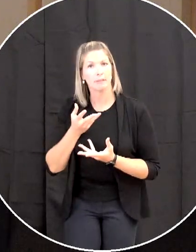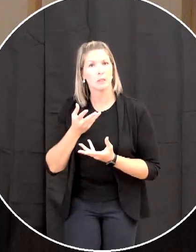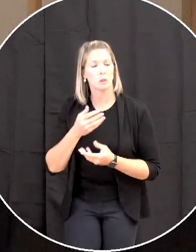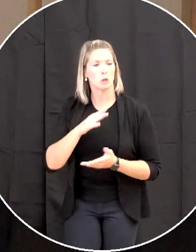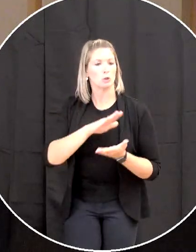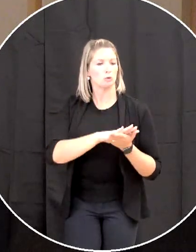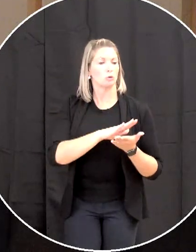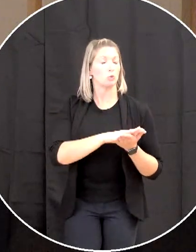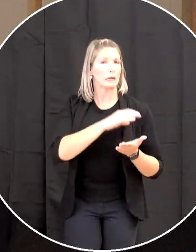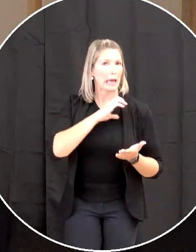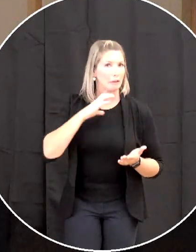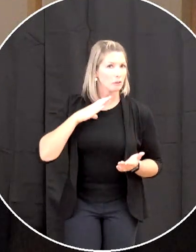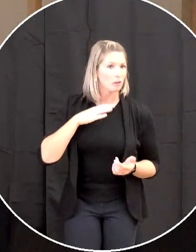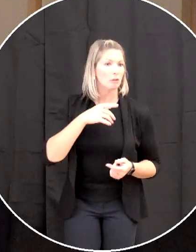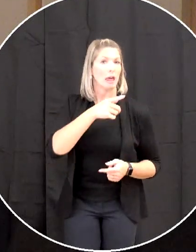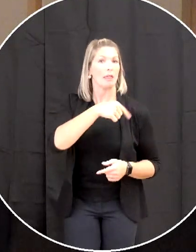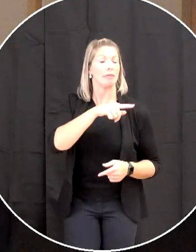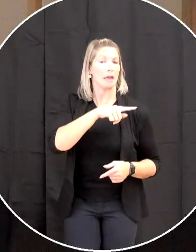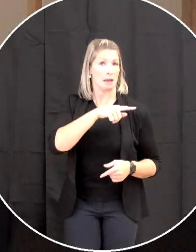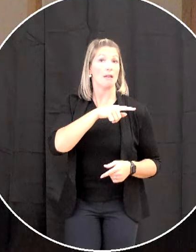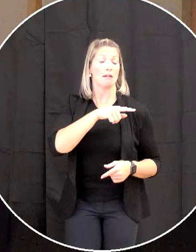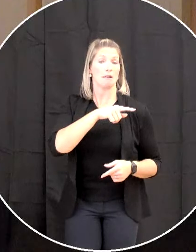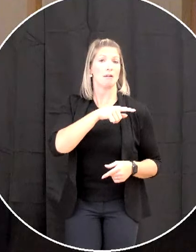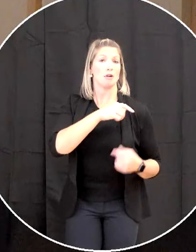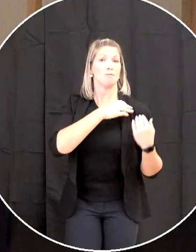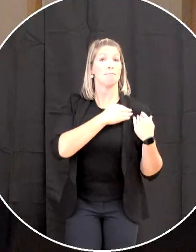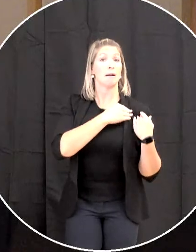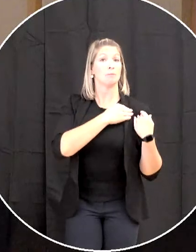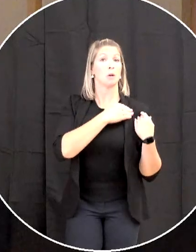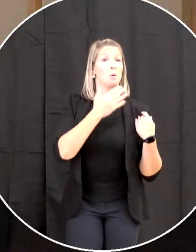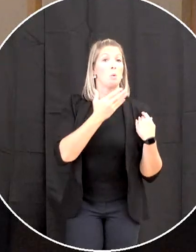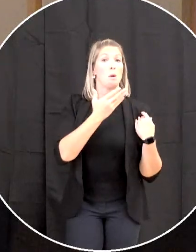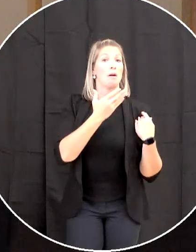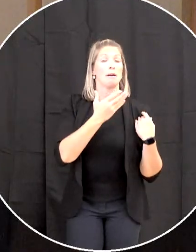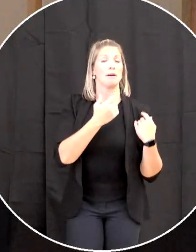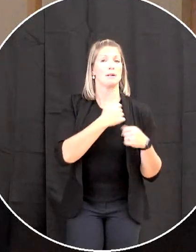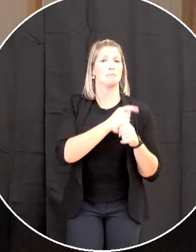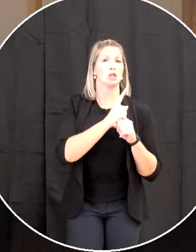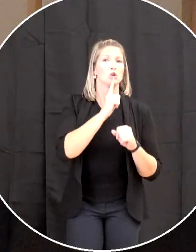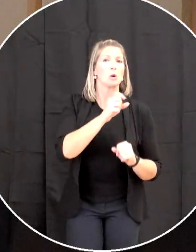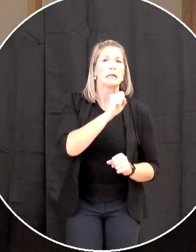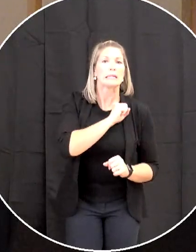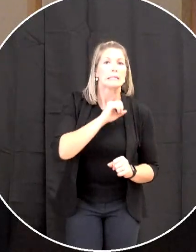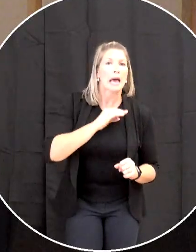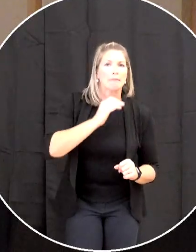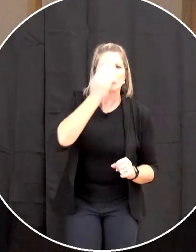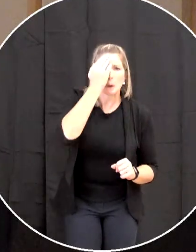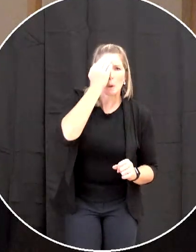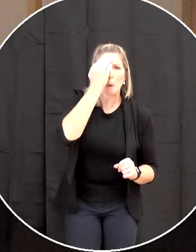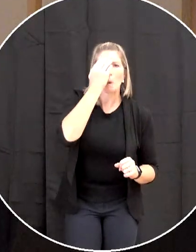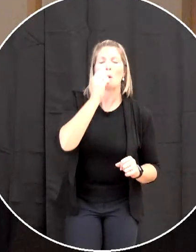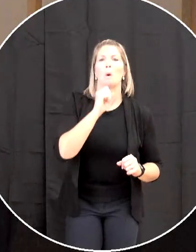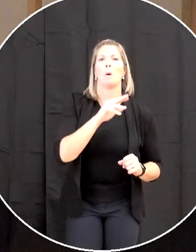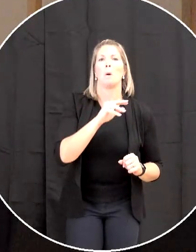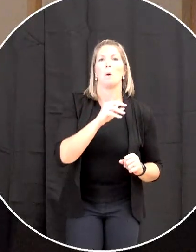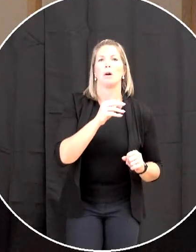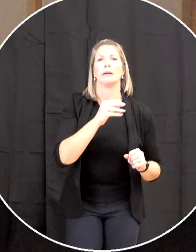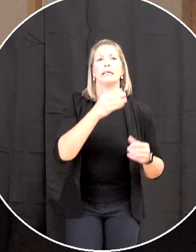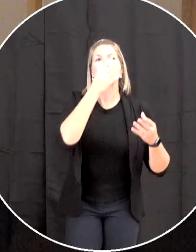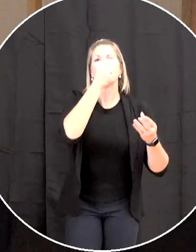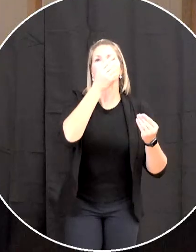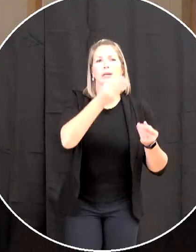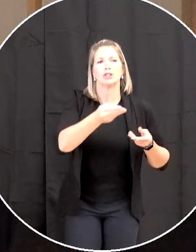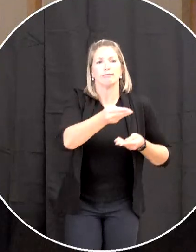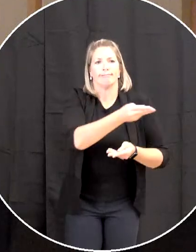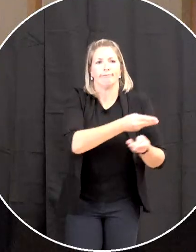they're responded to by the staff, generally speaking. If it's something that is of a governance nature, it would